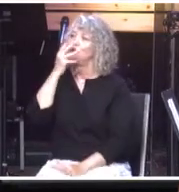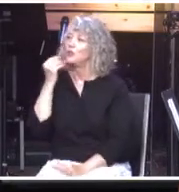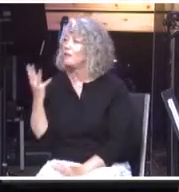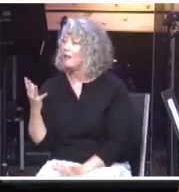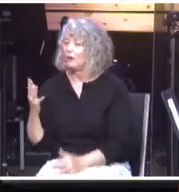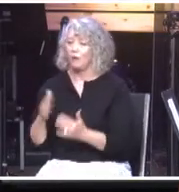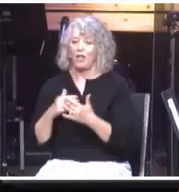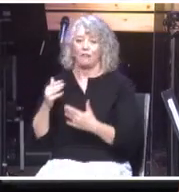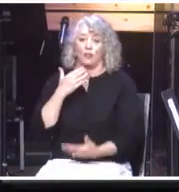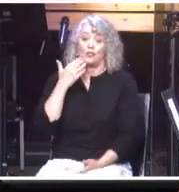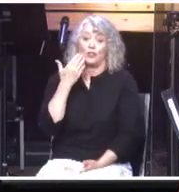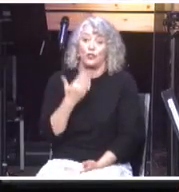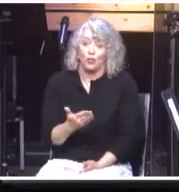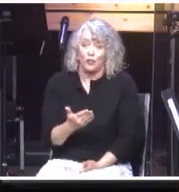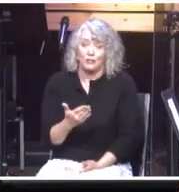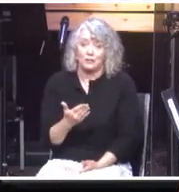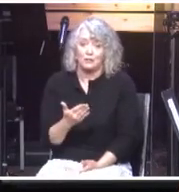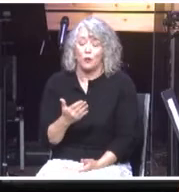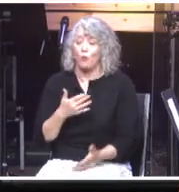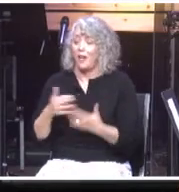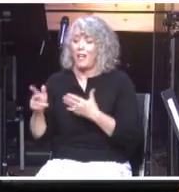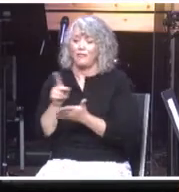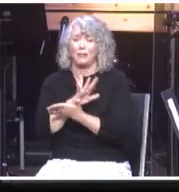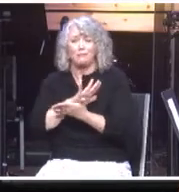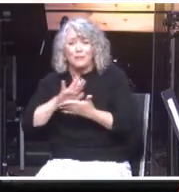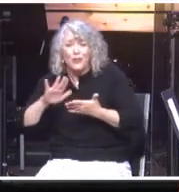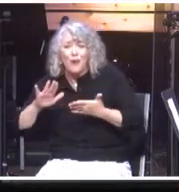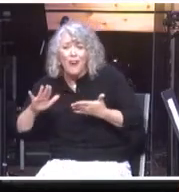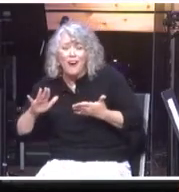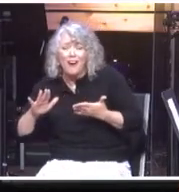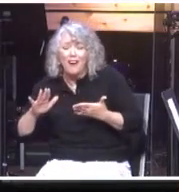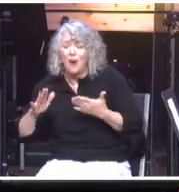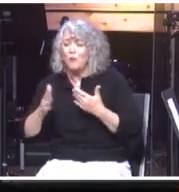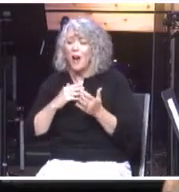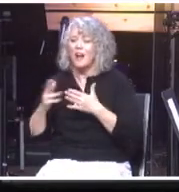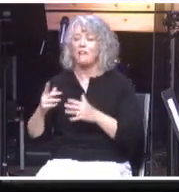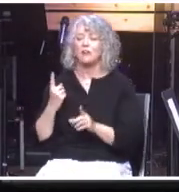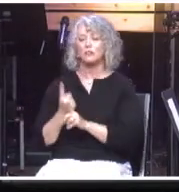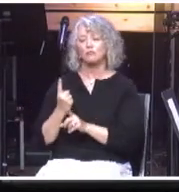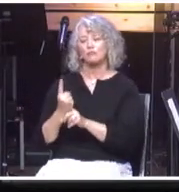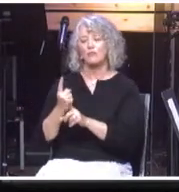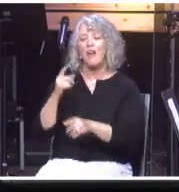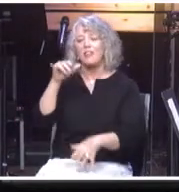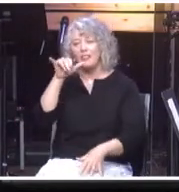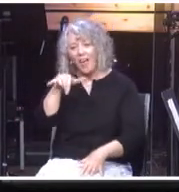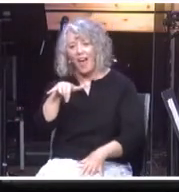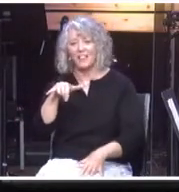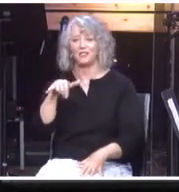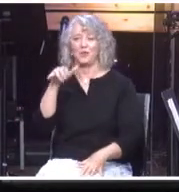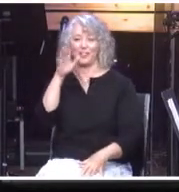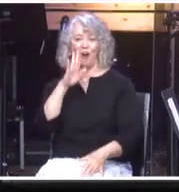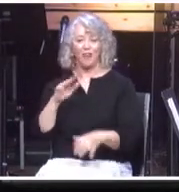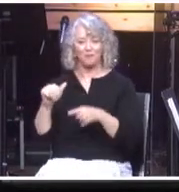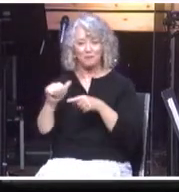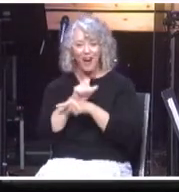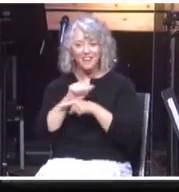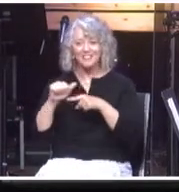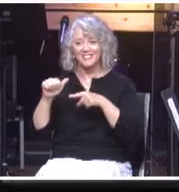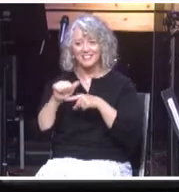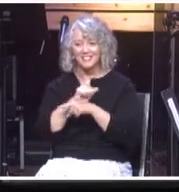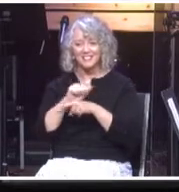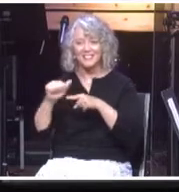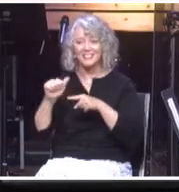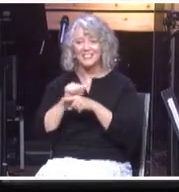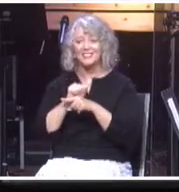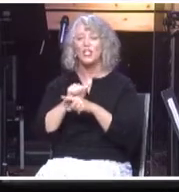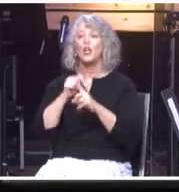good, pure, and right, That's what God practices